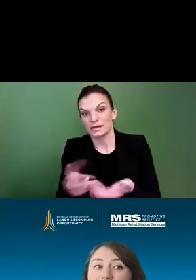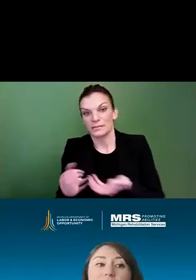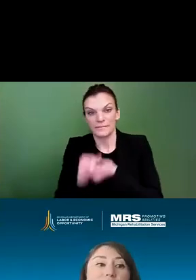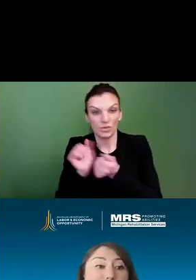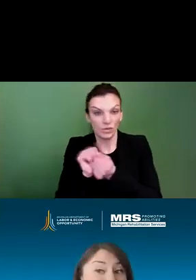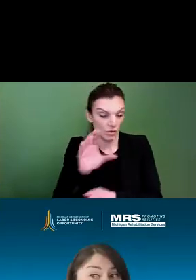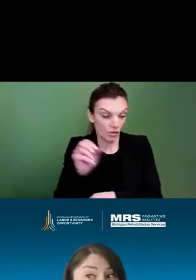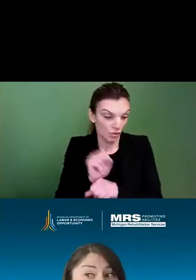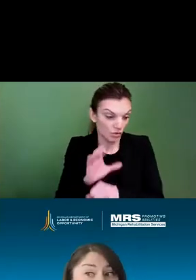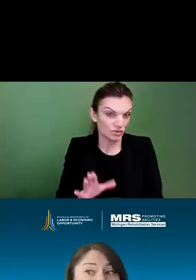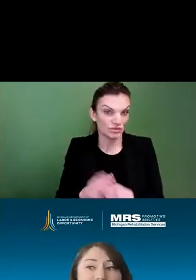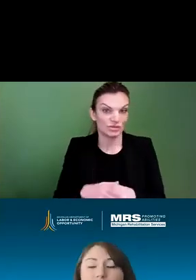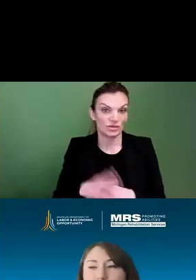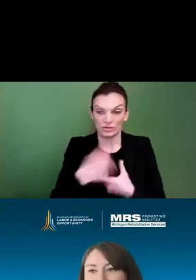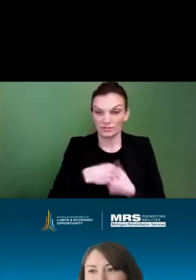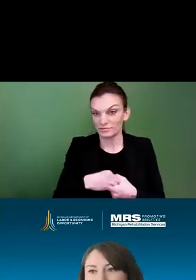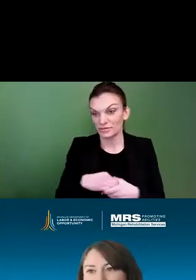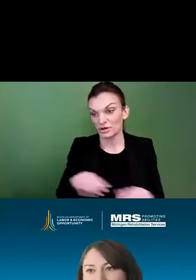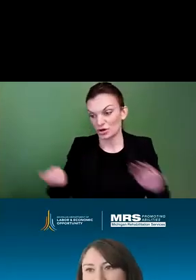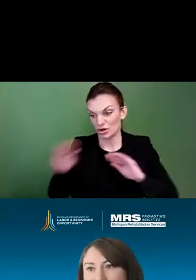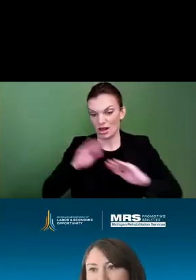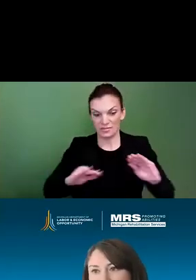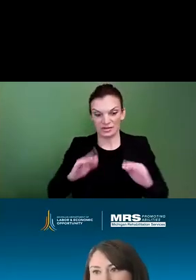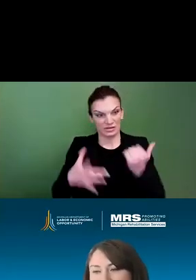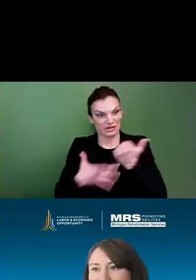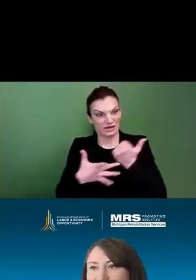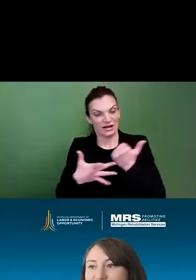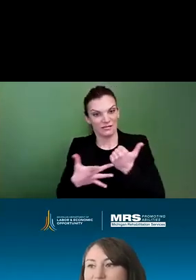inclusivity, ergonomics, or technology?